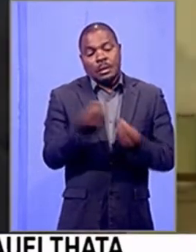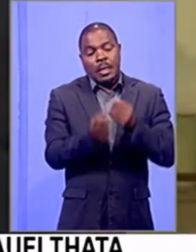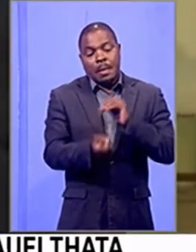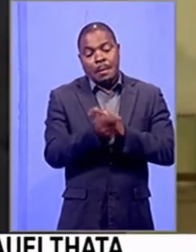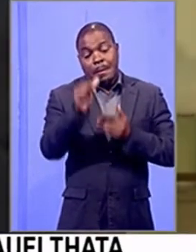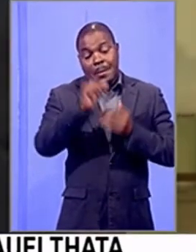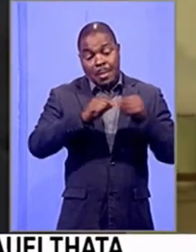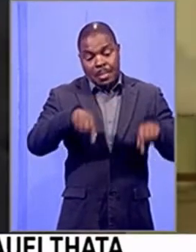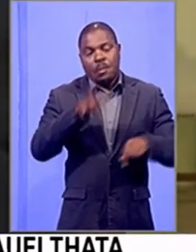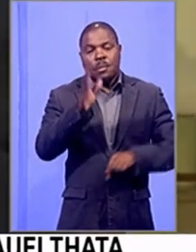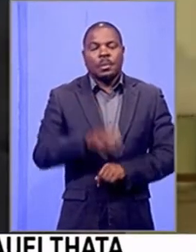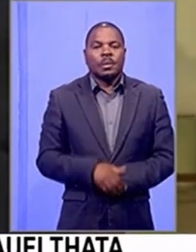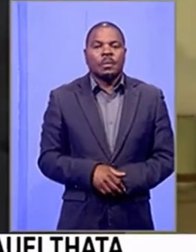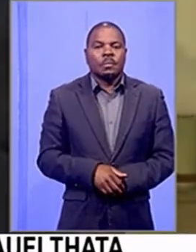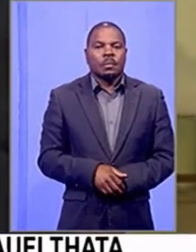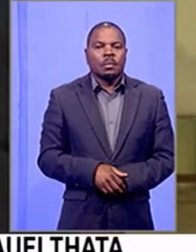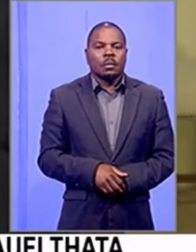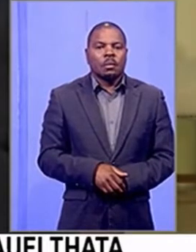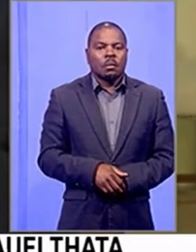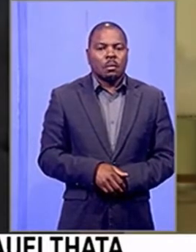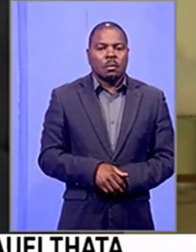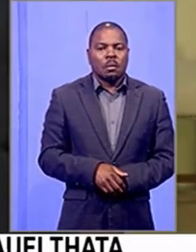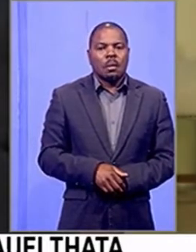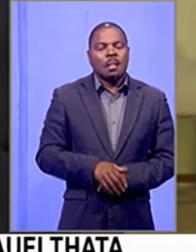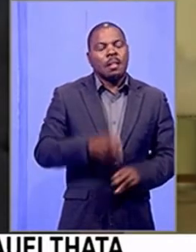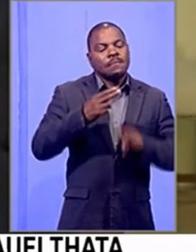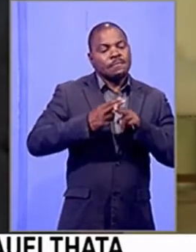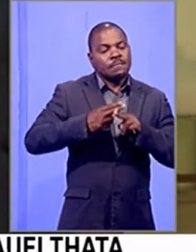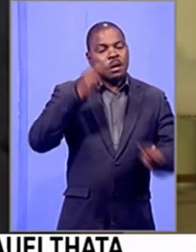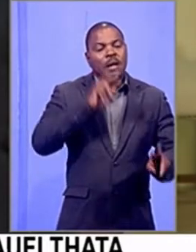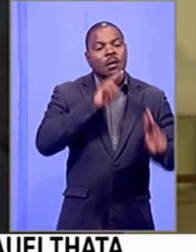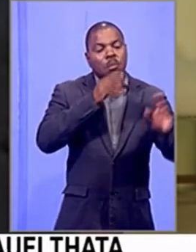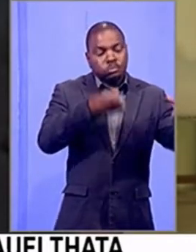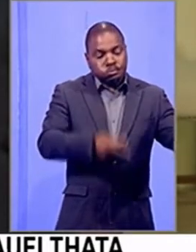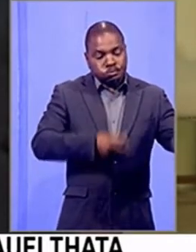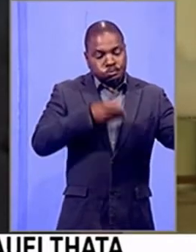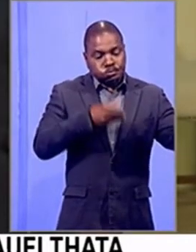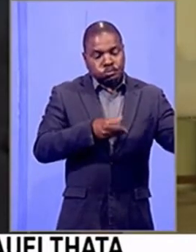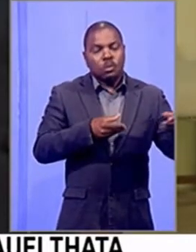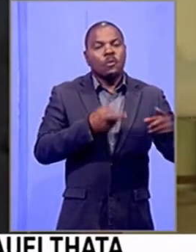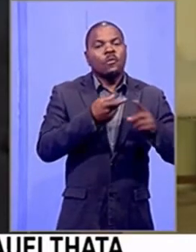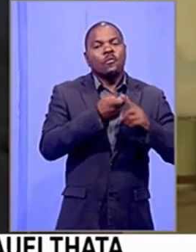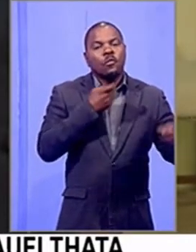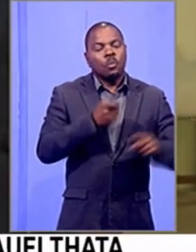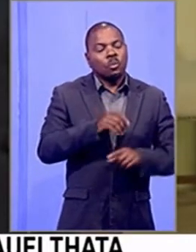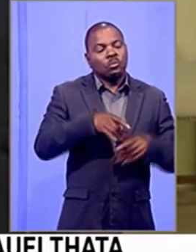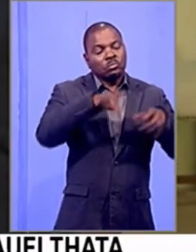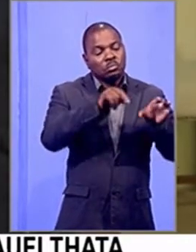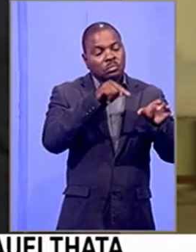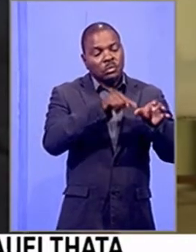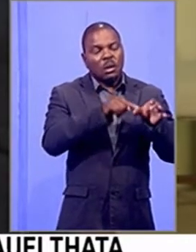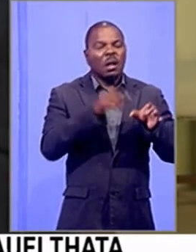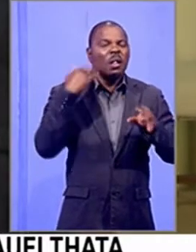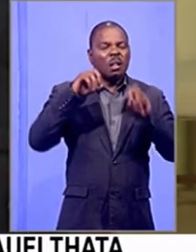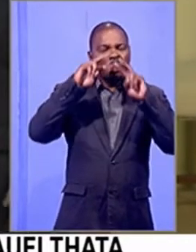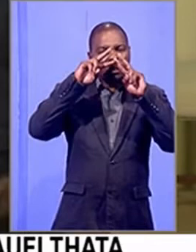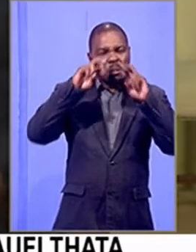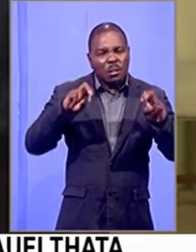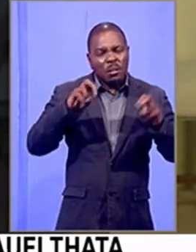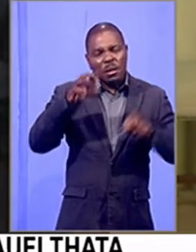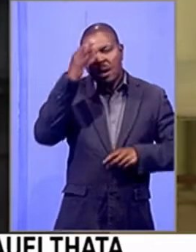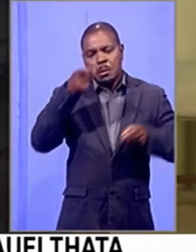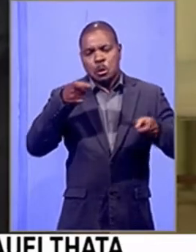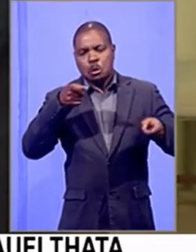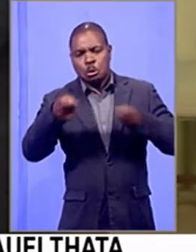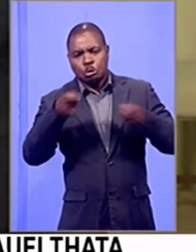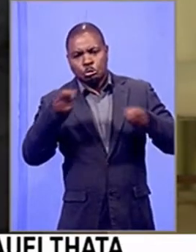month. Dikarolo tsa bofelo tsa pegelo tse di rebotsweng semmuso ke monastilo wa komishene e batlisang magatwe a go tlhotlheletsa ditshweetso